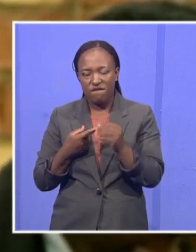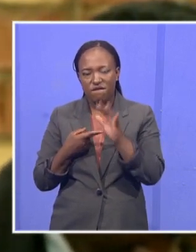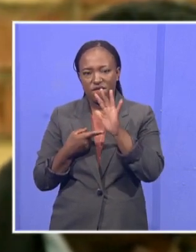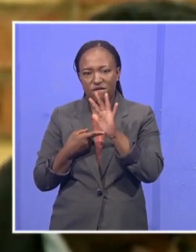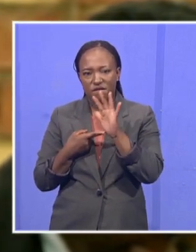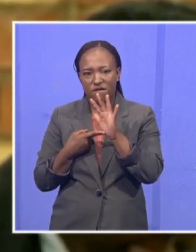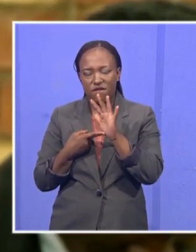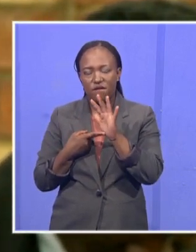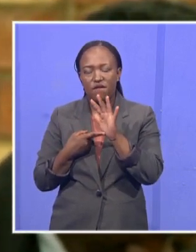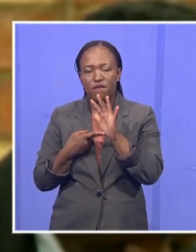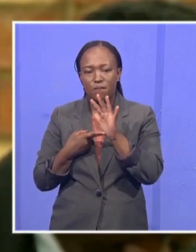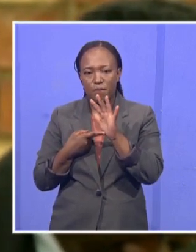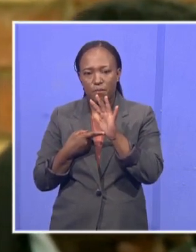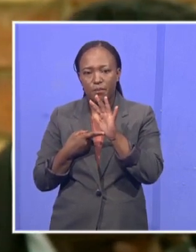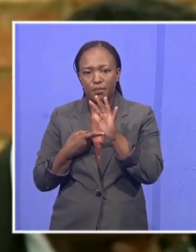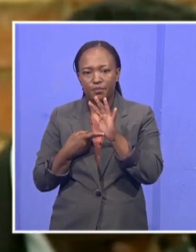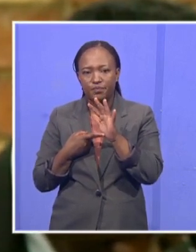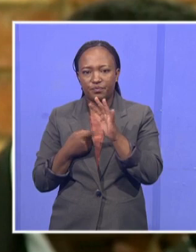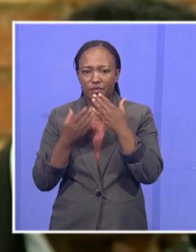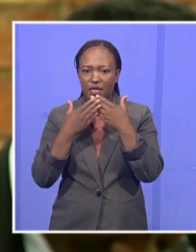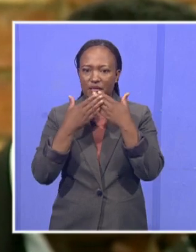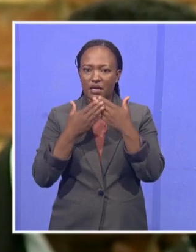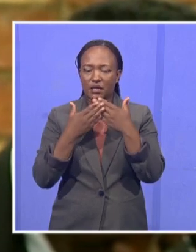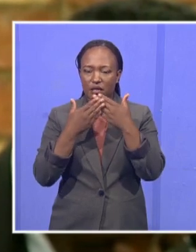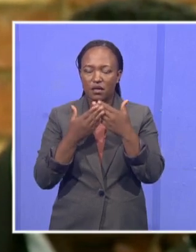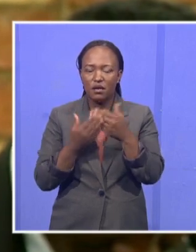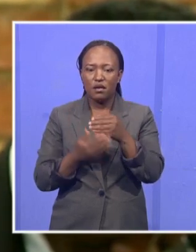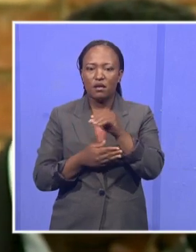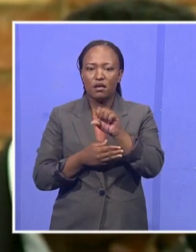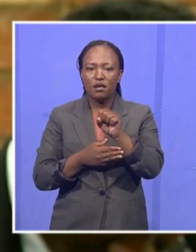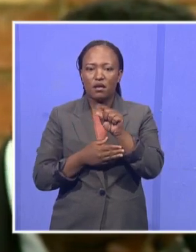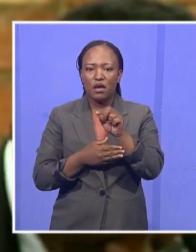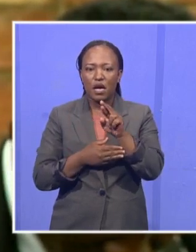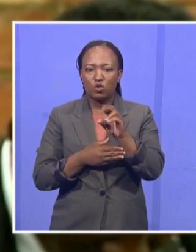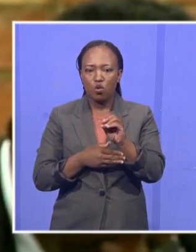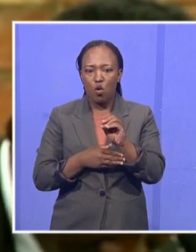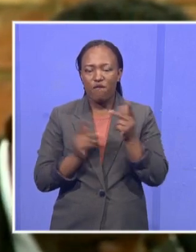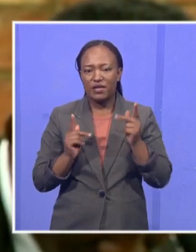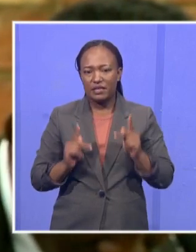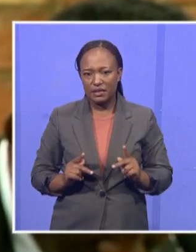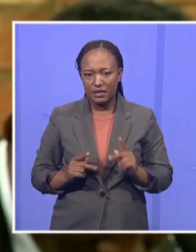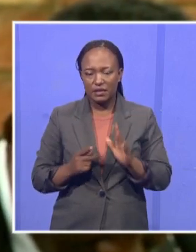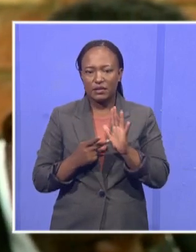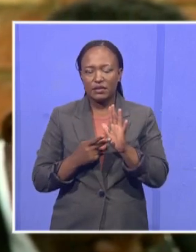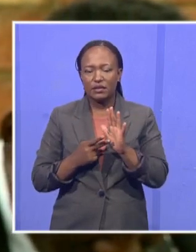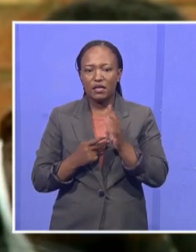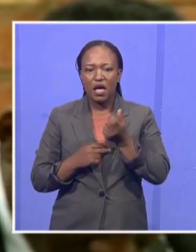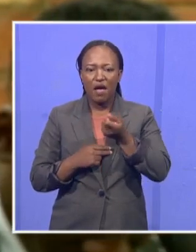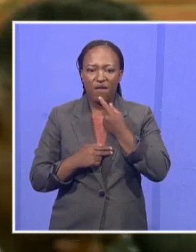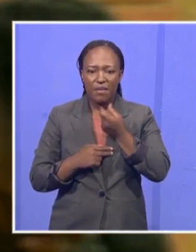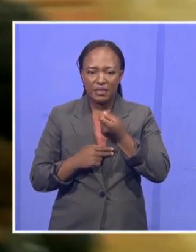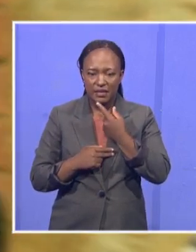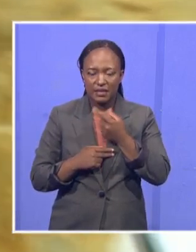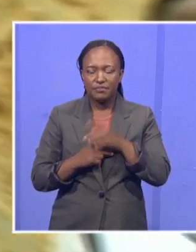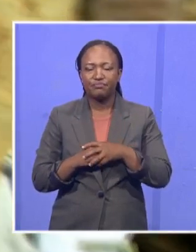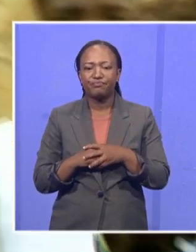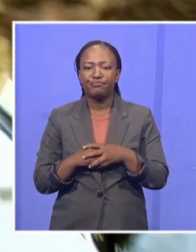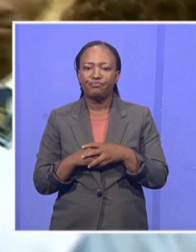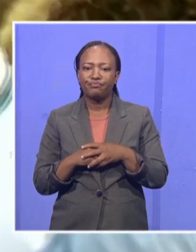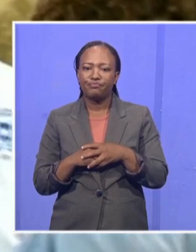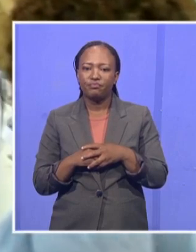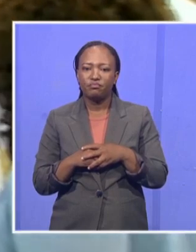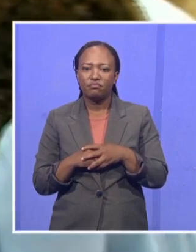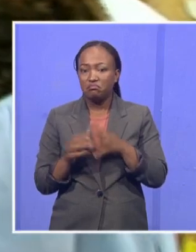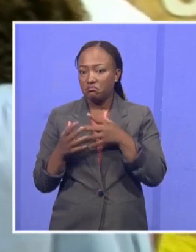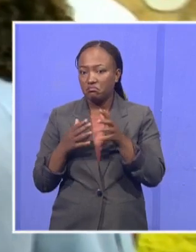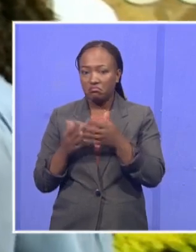I think I'm going to study astrophysics or pharmacy. Yes. All right, thank you so much. Is there anyone of